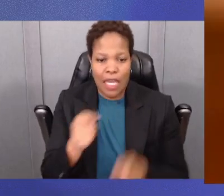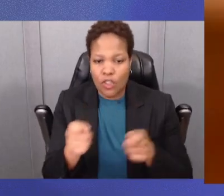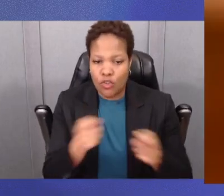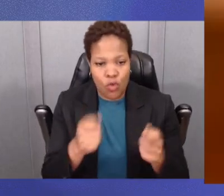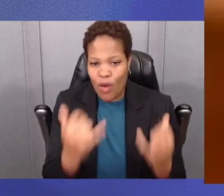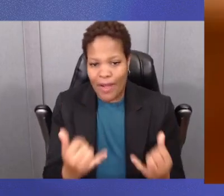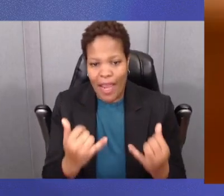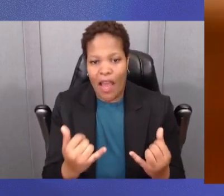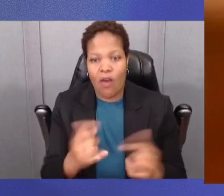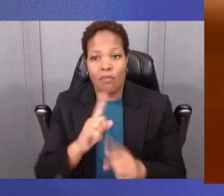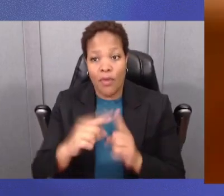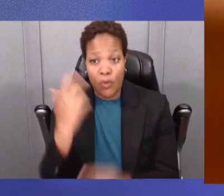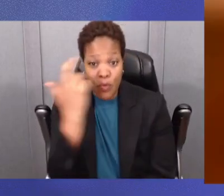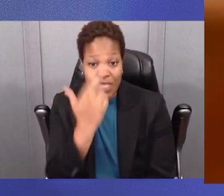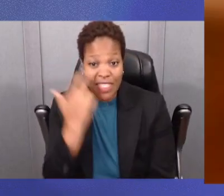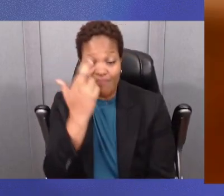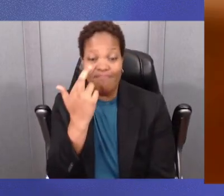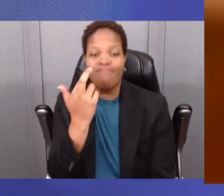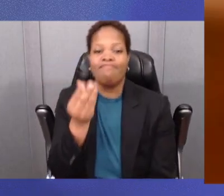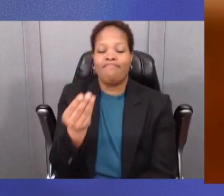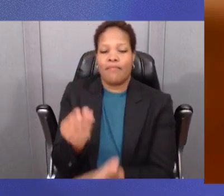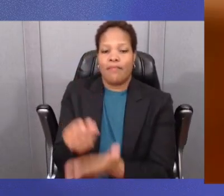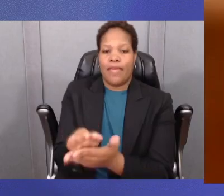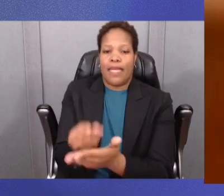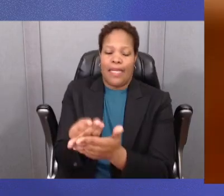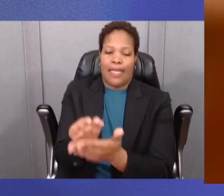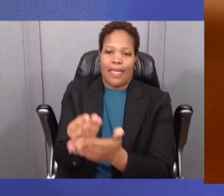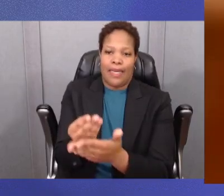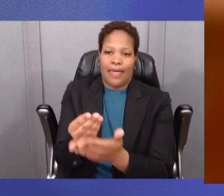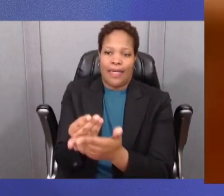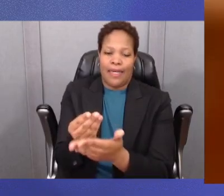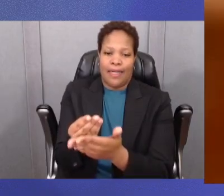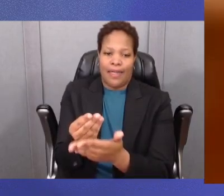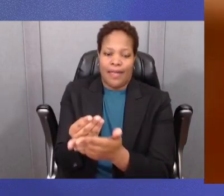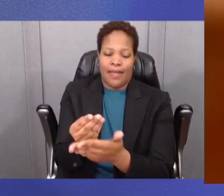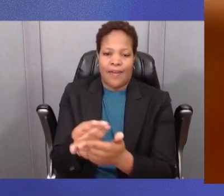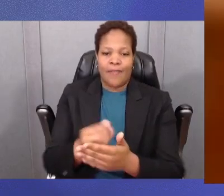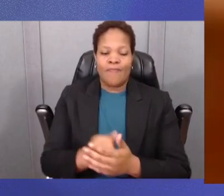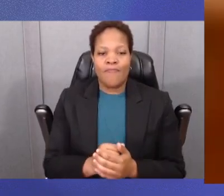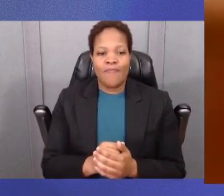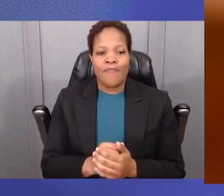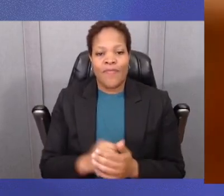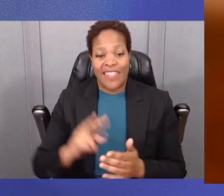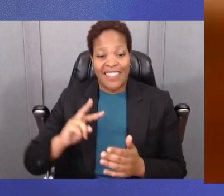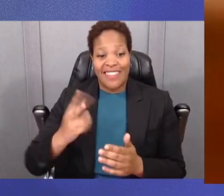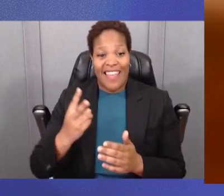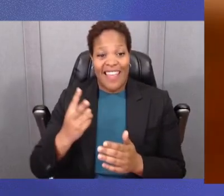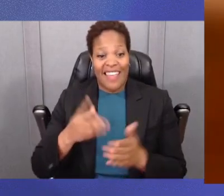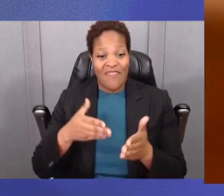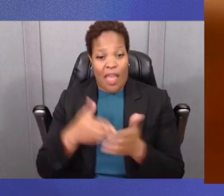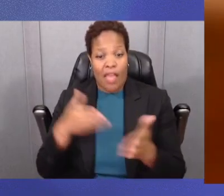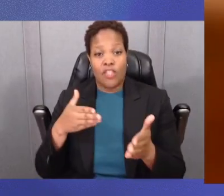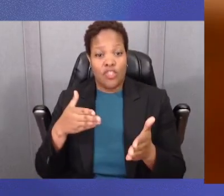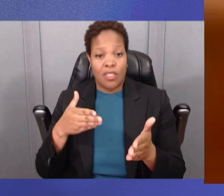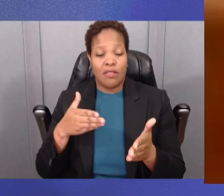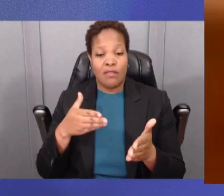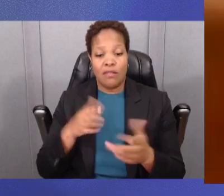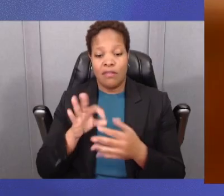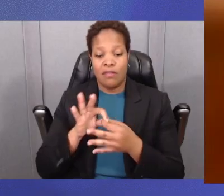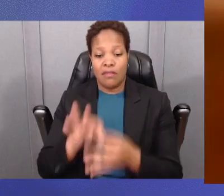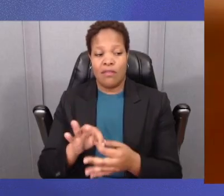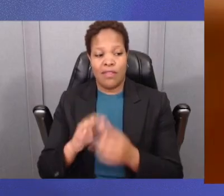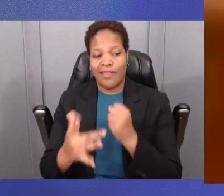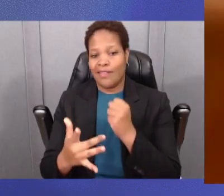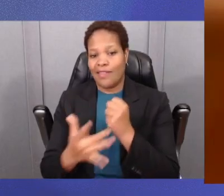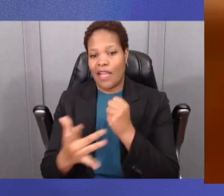money. The second violation had to do with technical mastery. Well, first, we